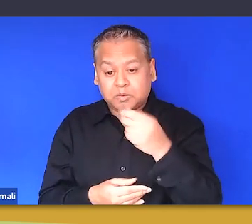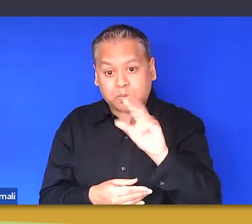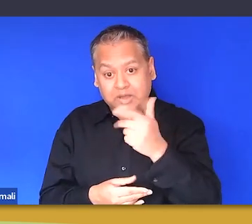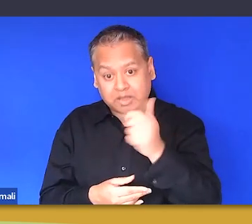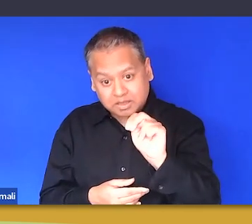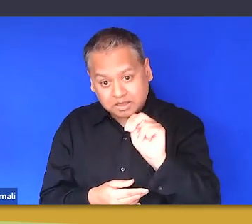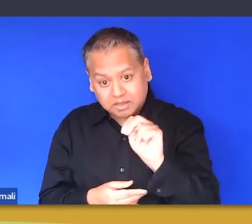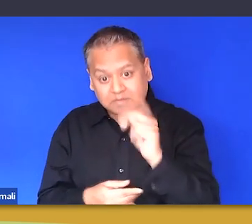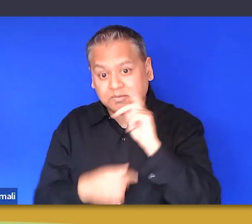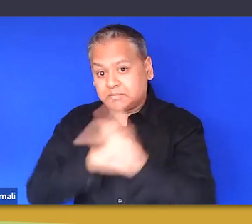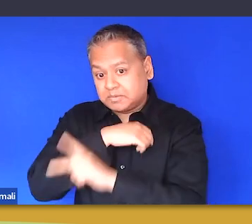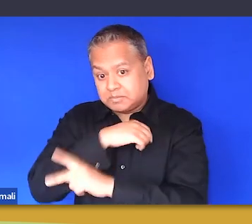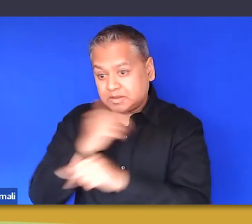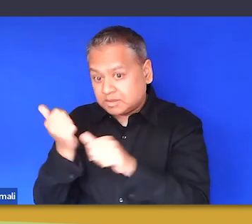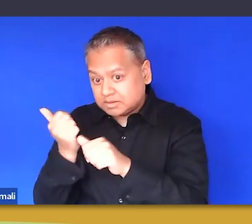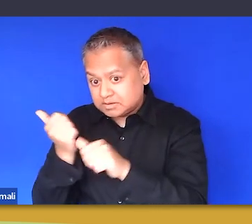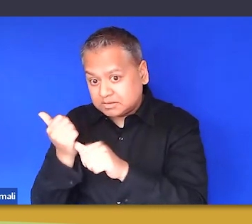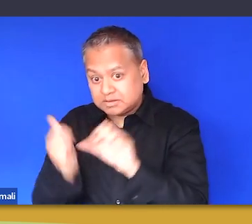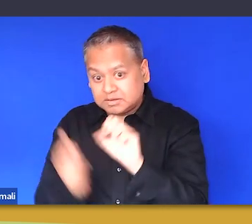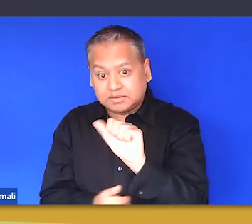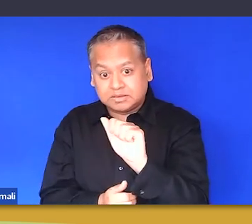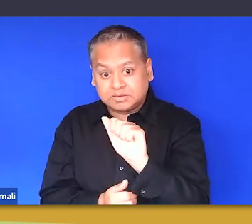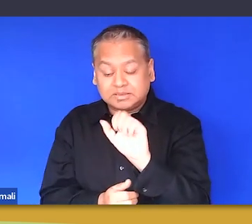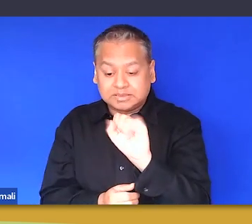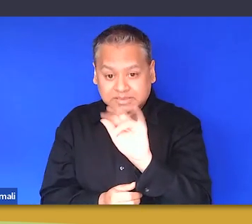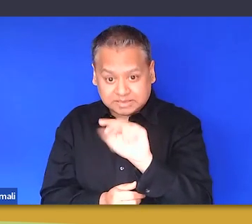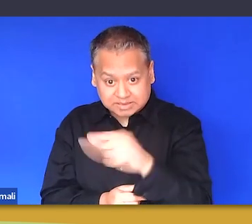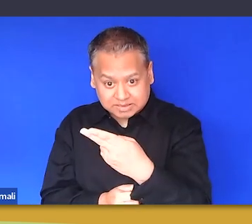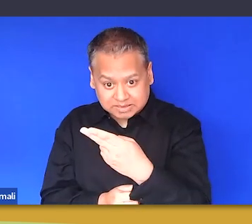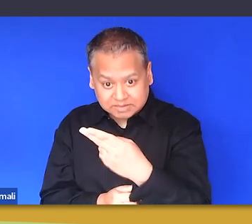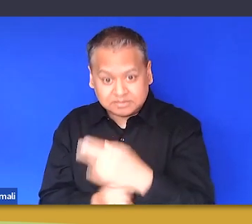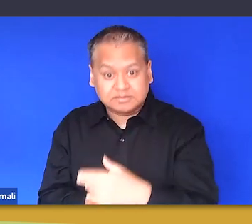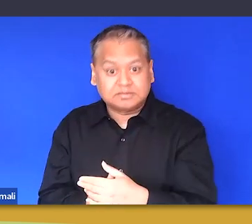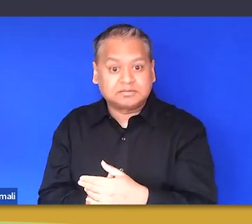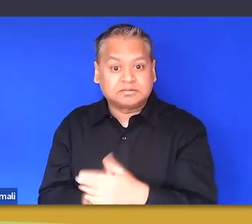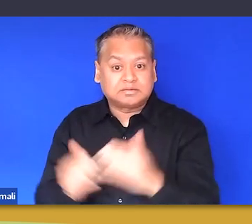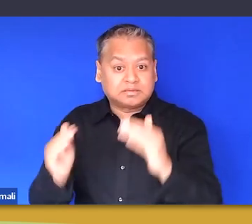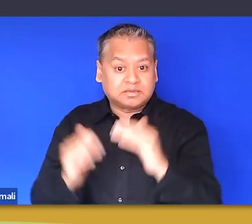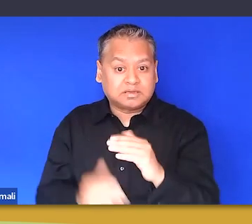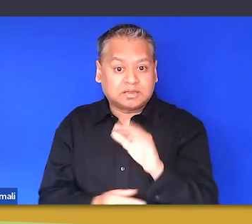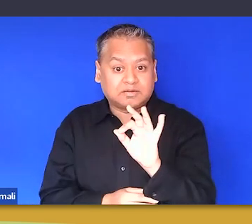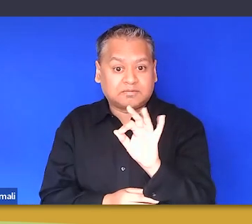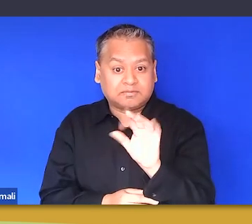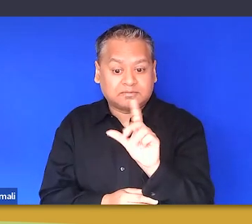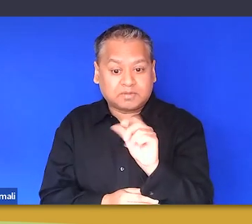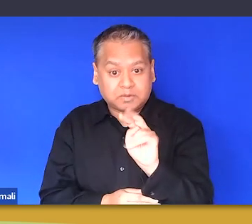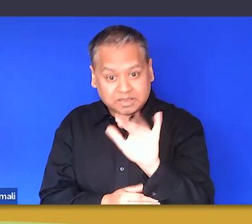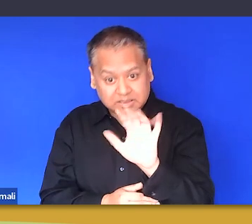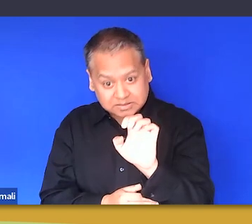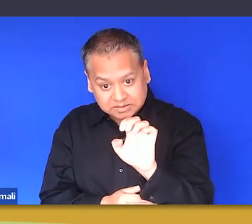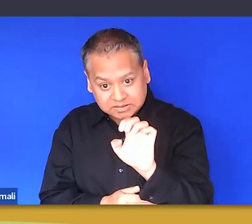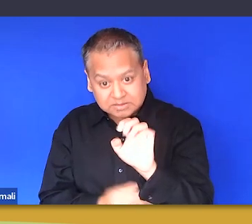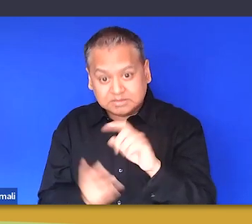Lekwungen Nation, and our award recipients. These awards are an